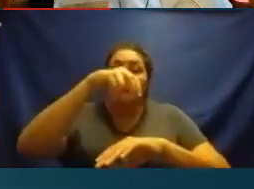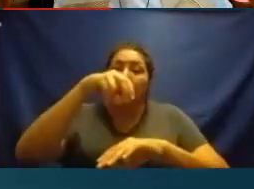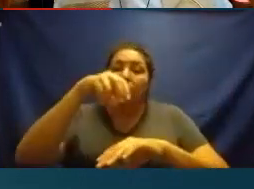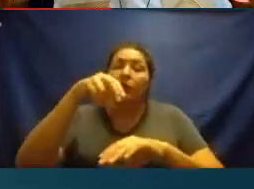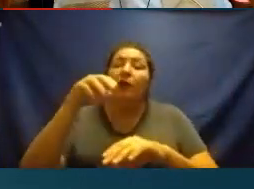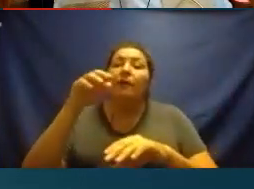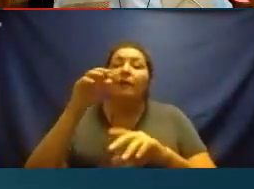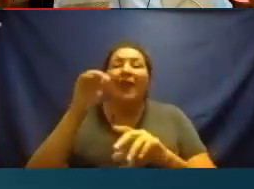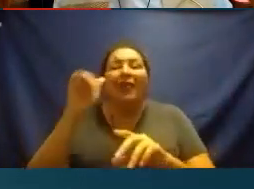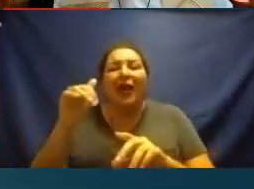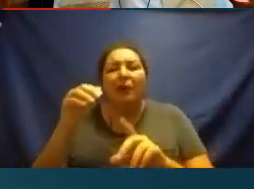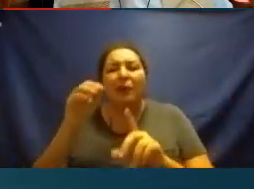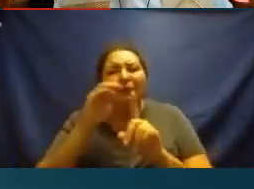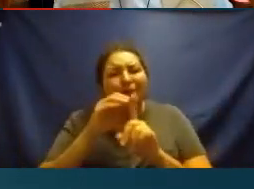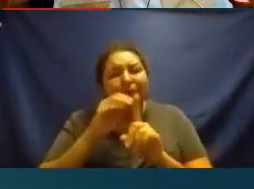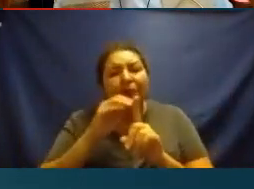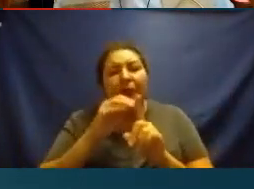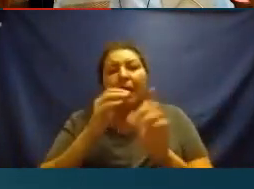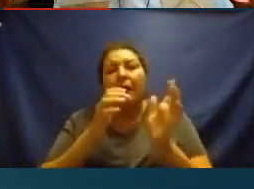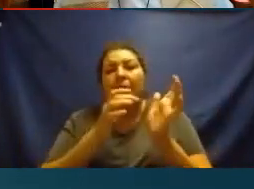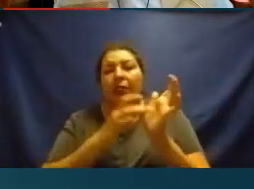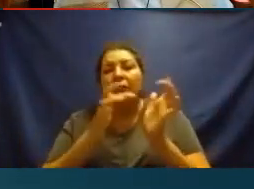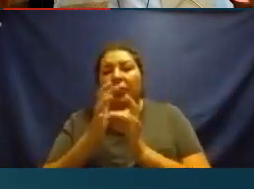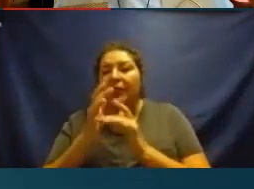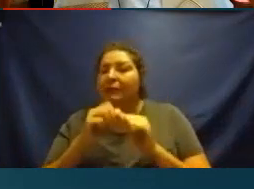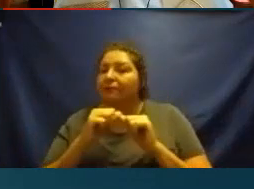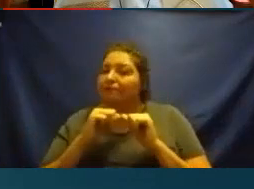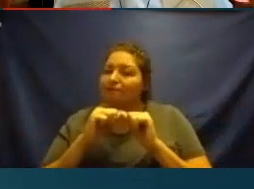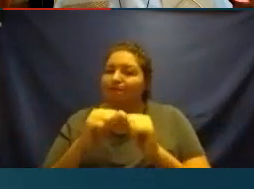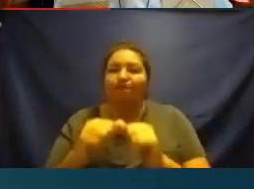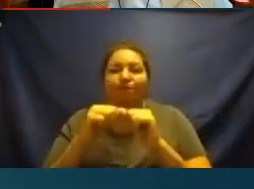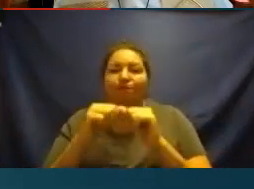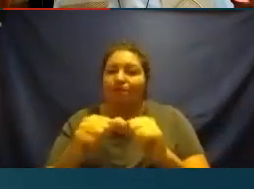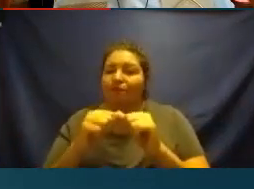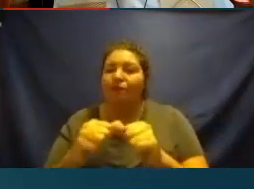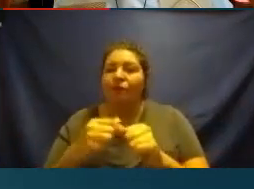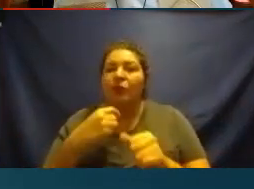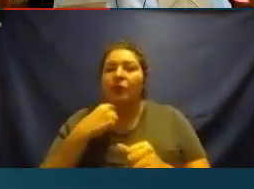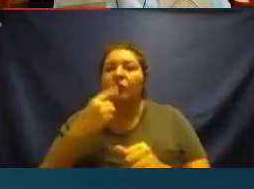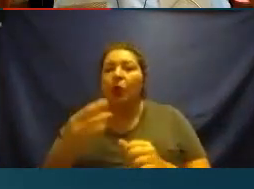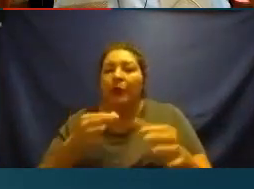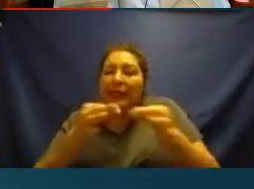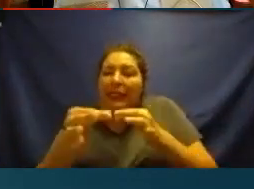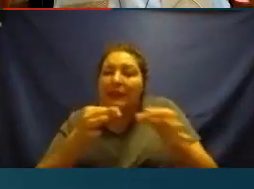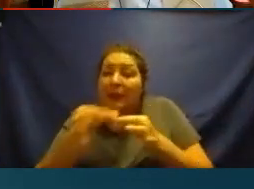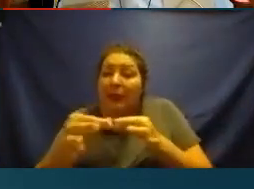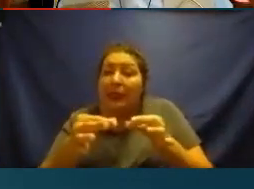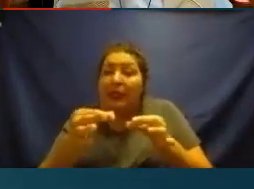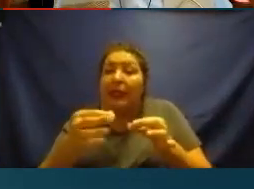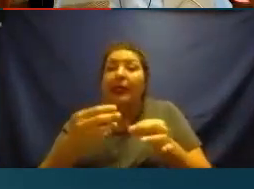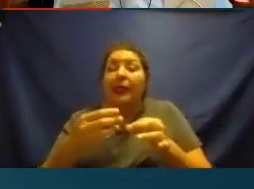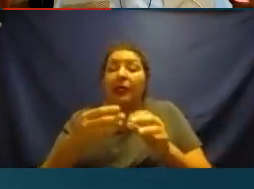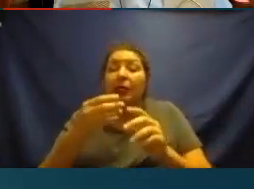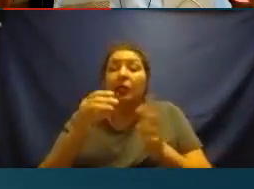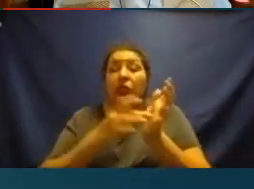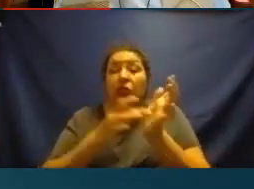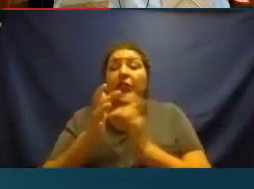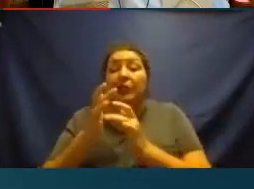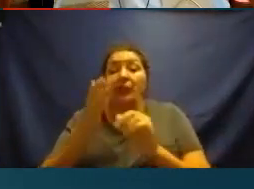reminder that Jesus had regularly told his disciples that he would rise from the dead. They were